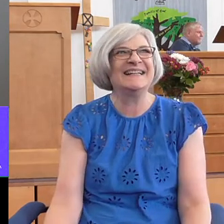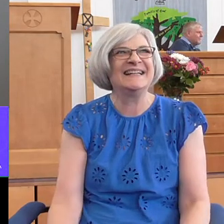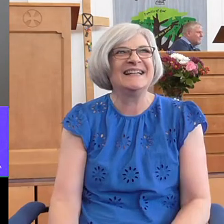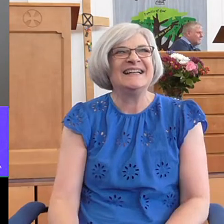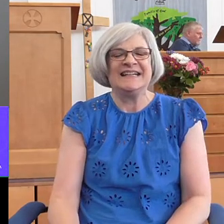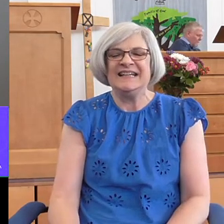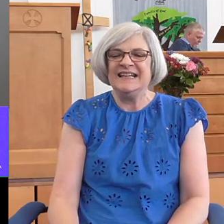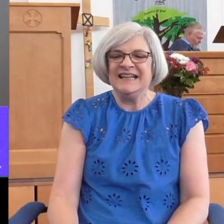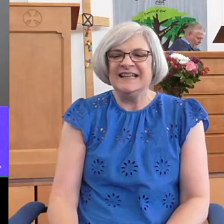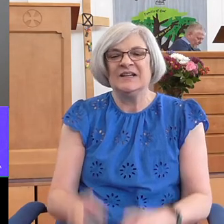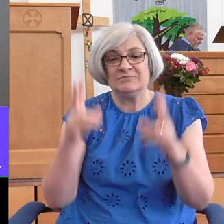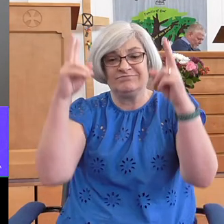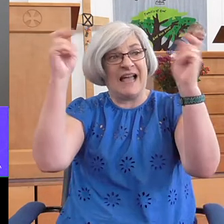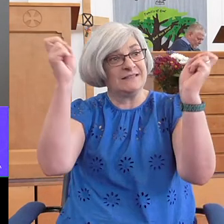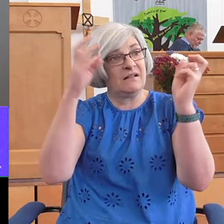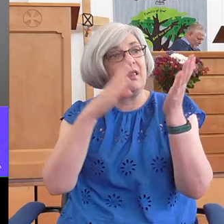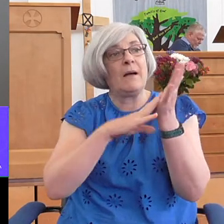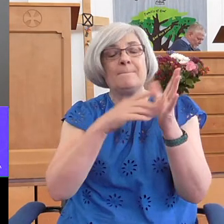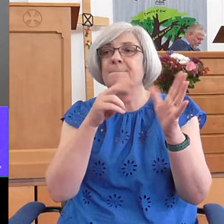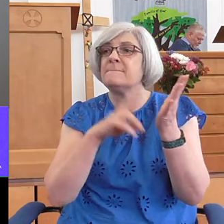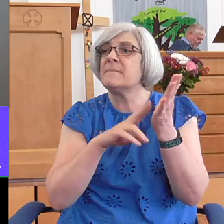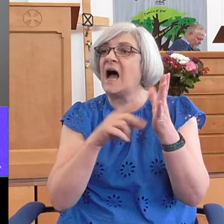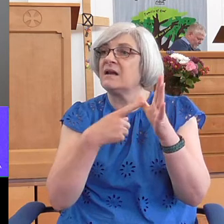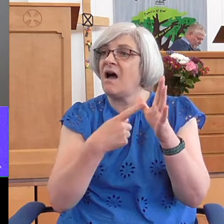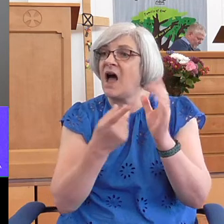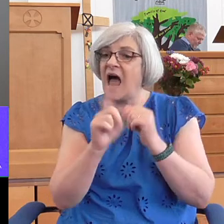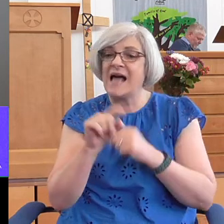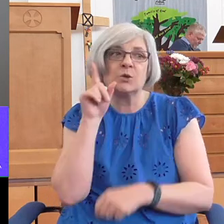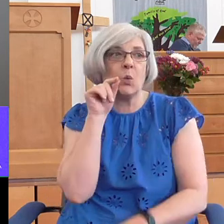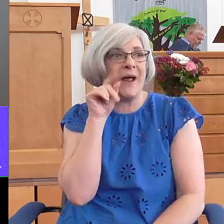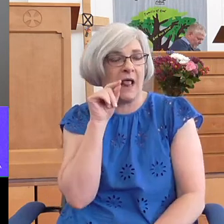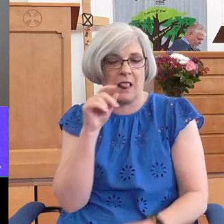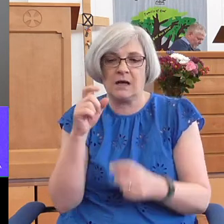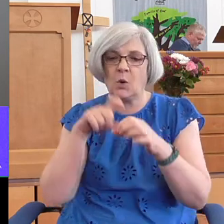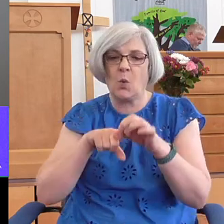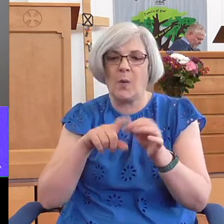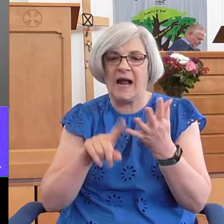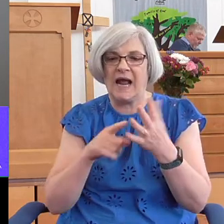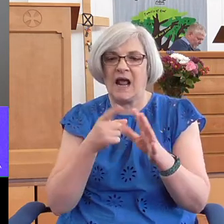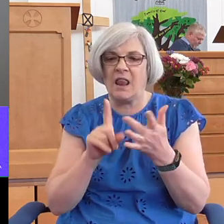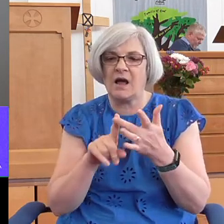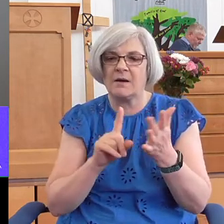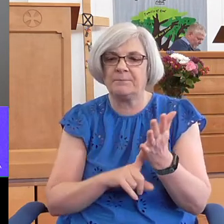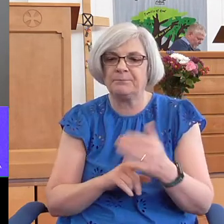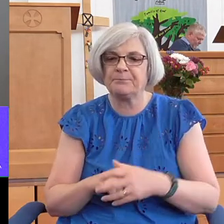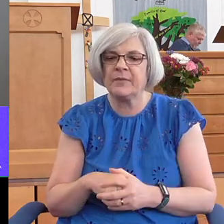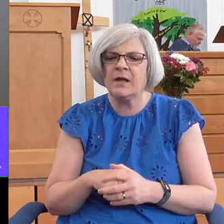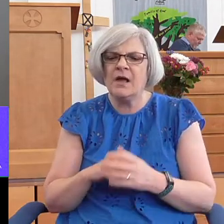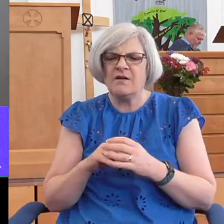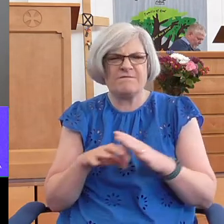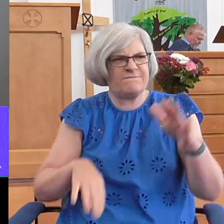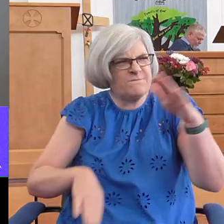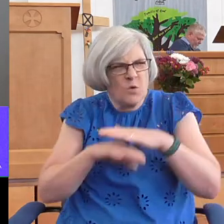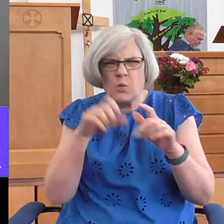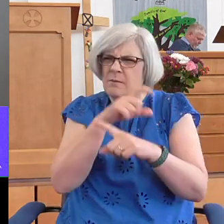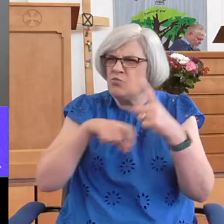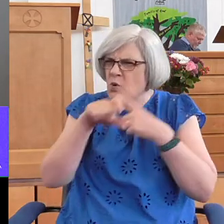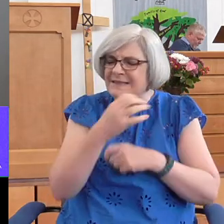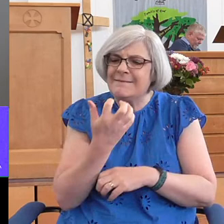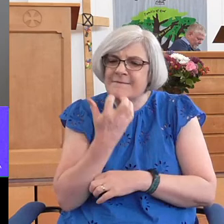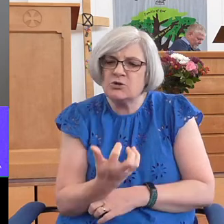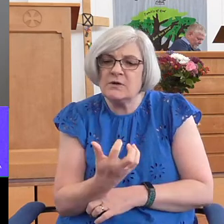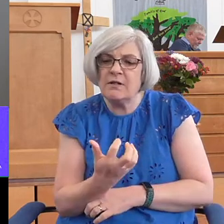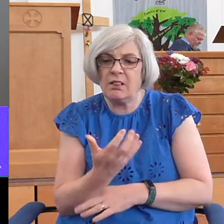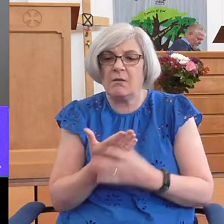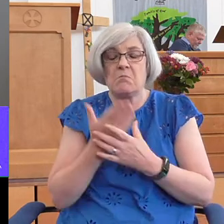This one is entitled Manna and Quail. The whole Israelite community set out from Elim